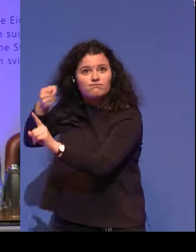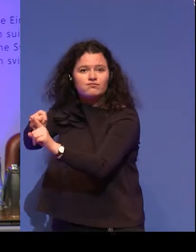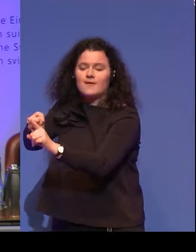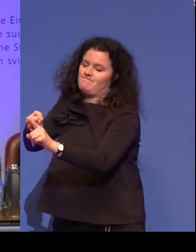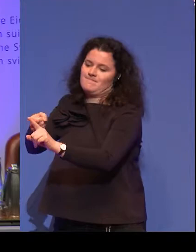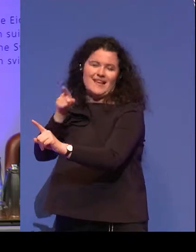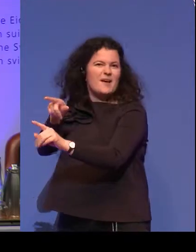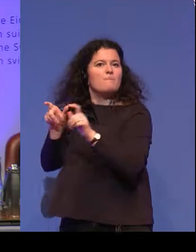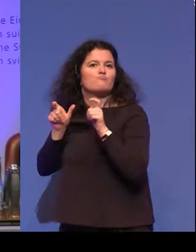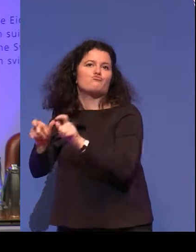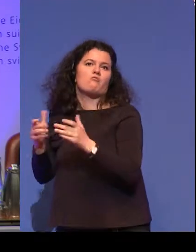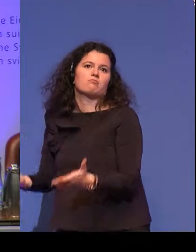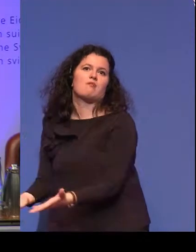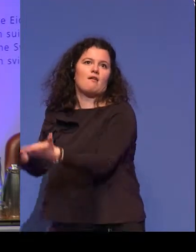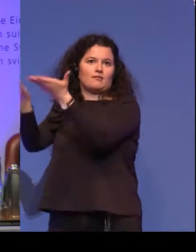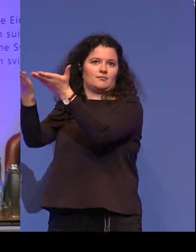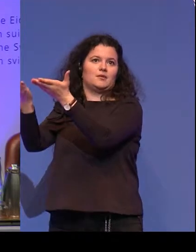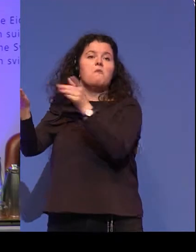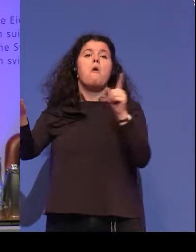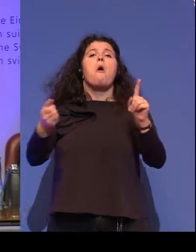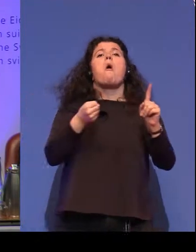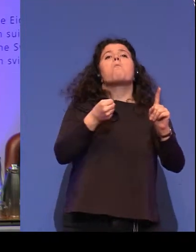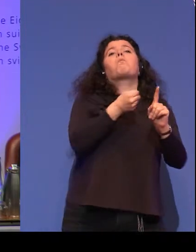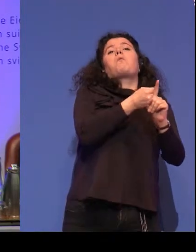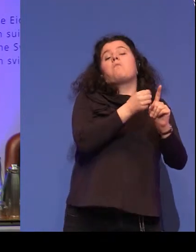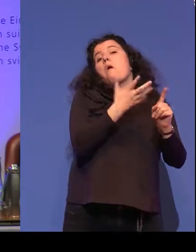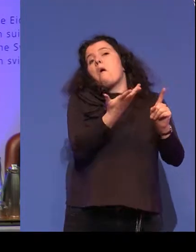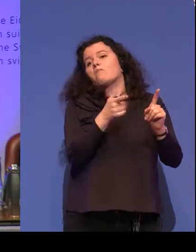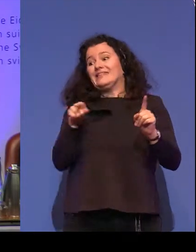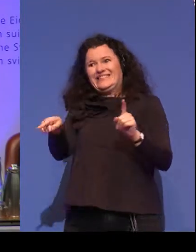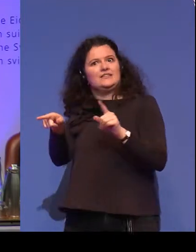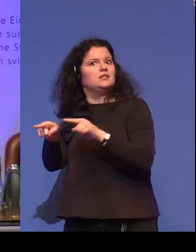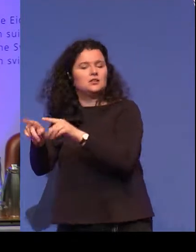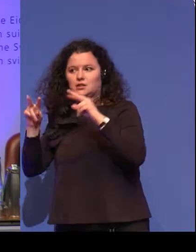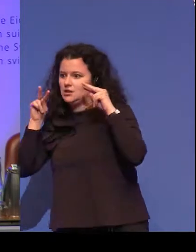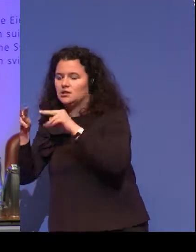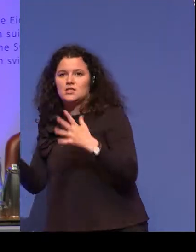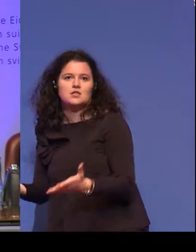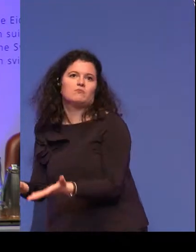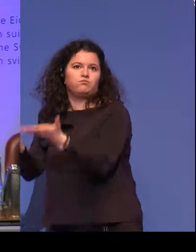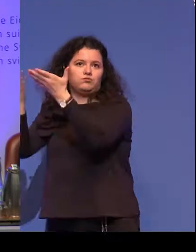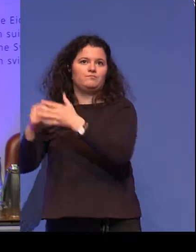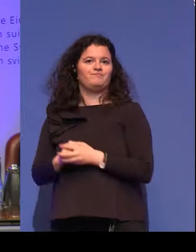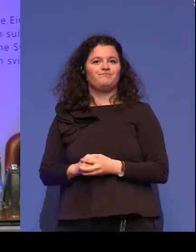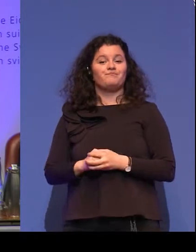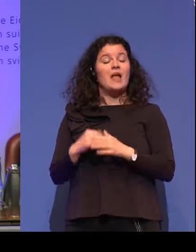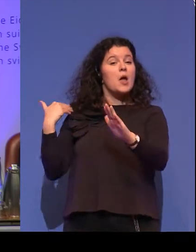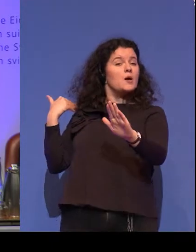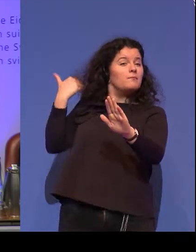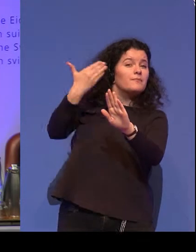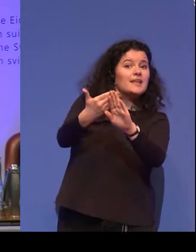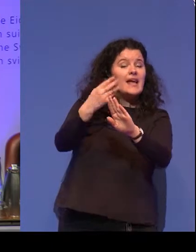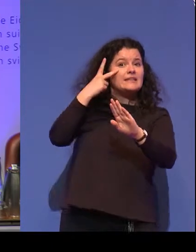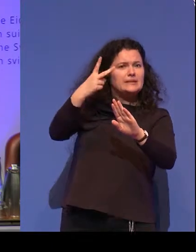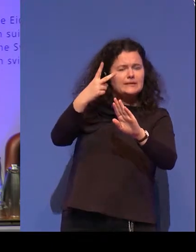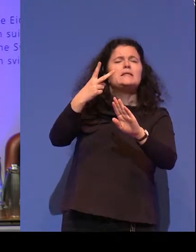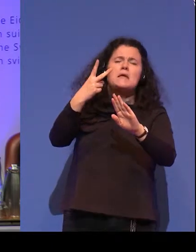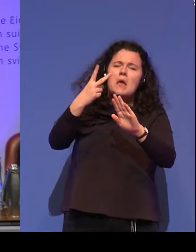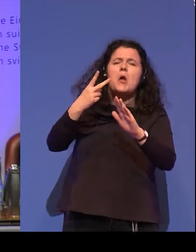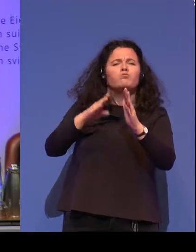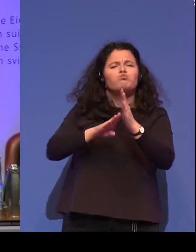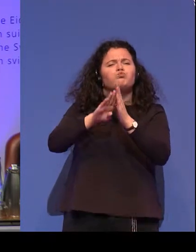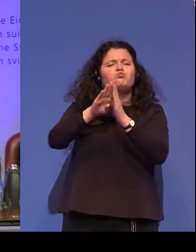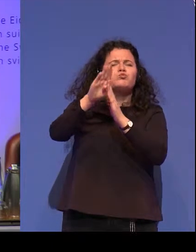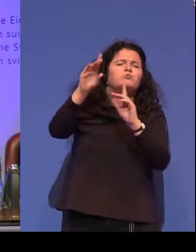are, 4 years later. We have made a lot of progress, but we have not yet achieved those objectives. And